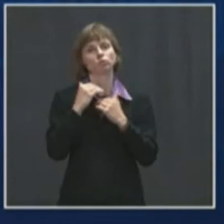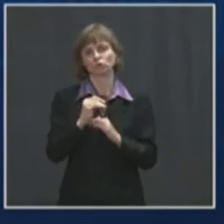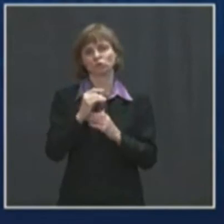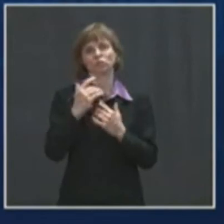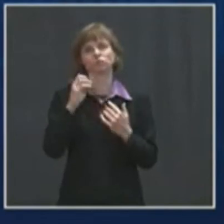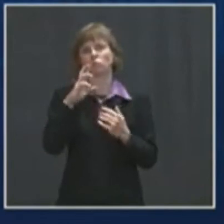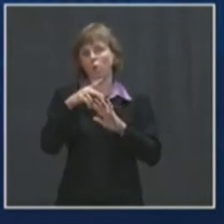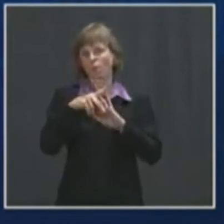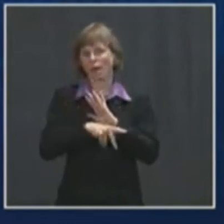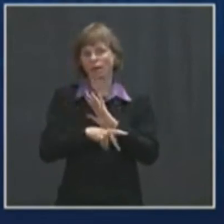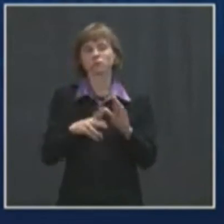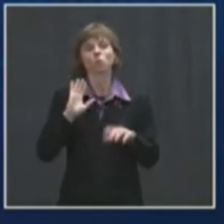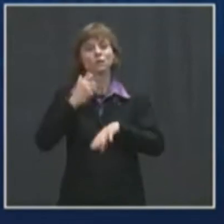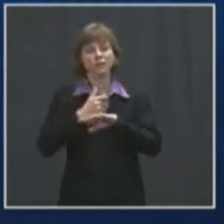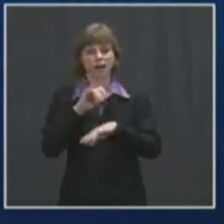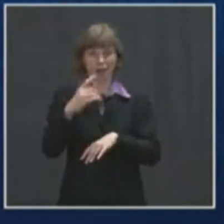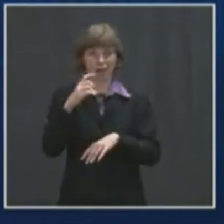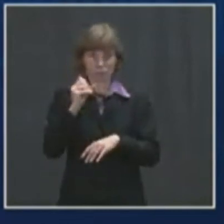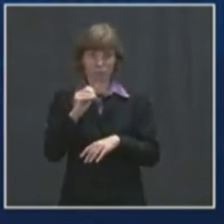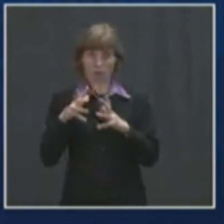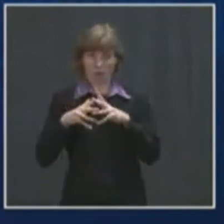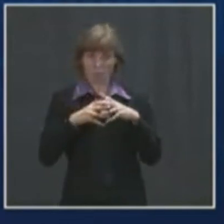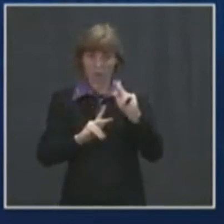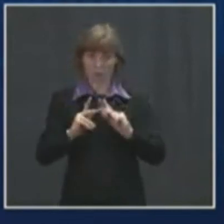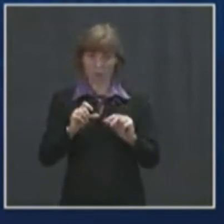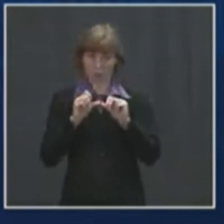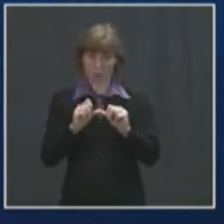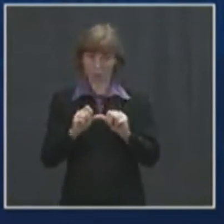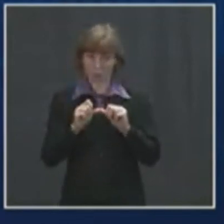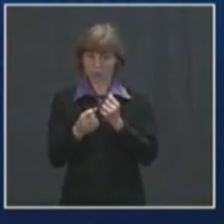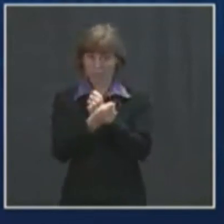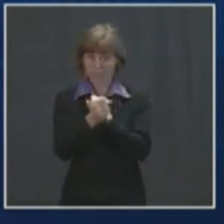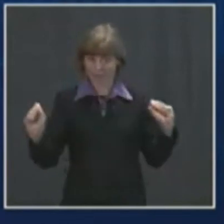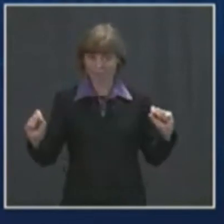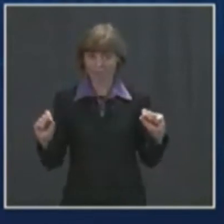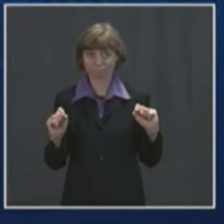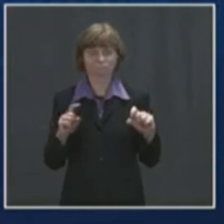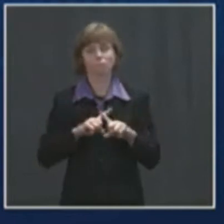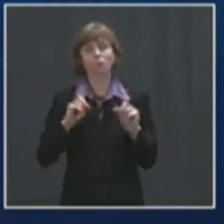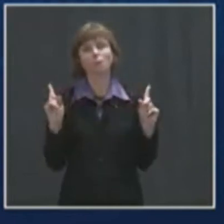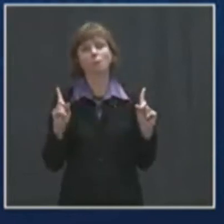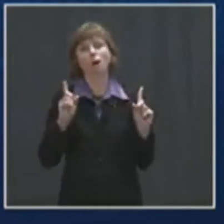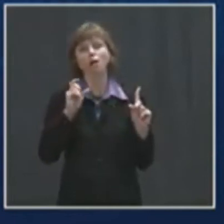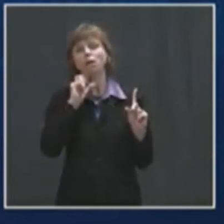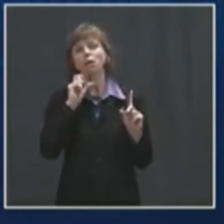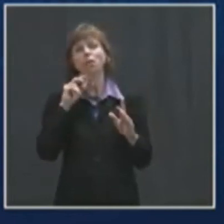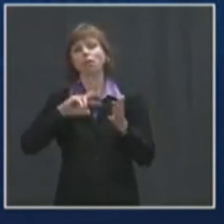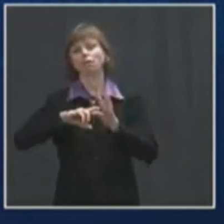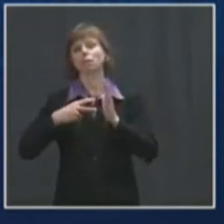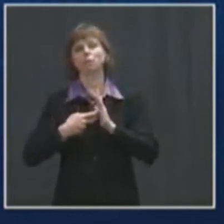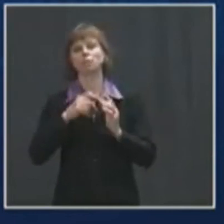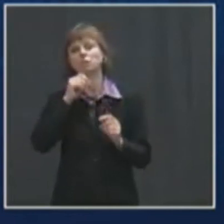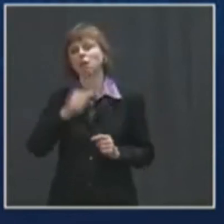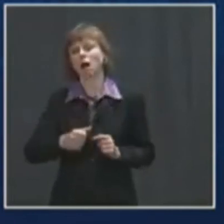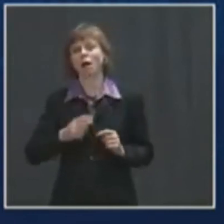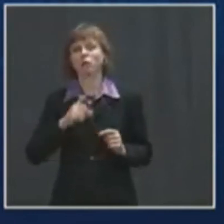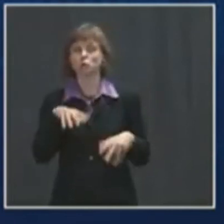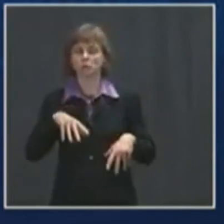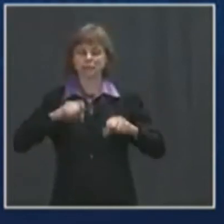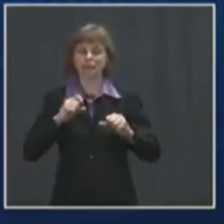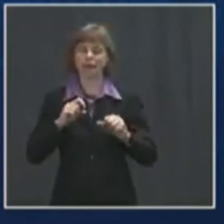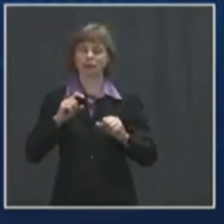people safe. But those are not meant to do anything other than take necessary steps at this moment